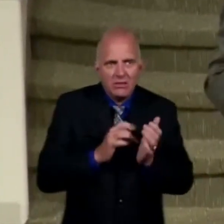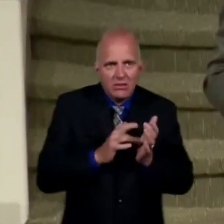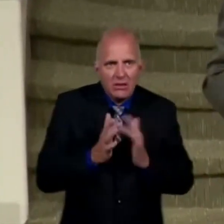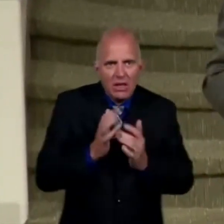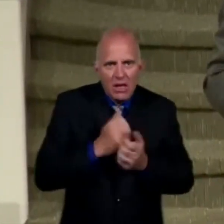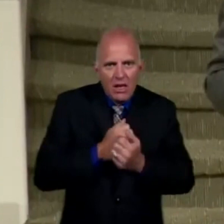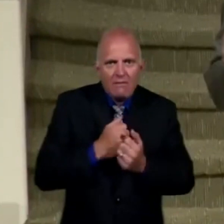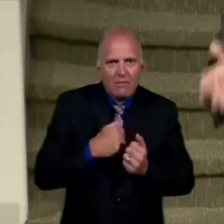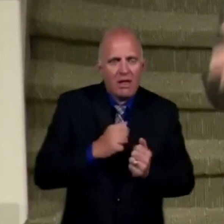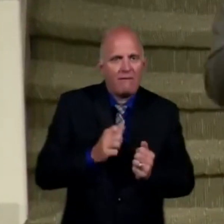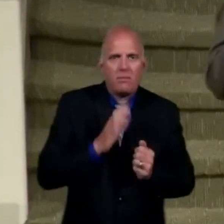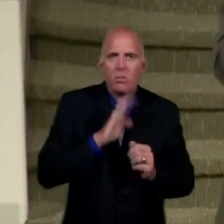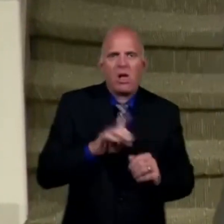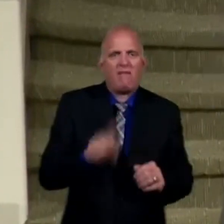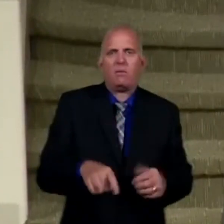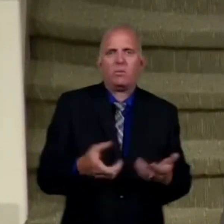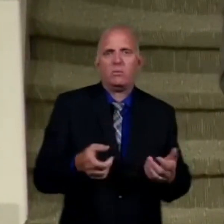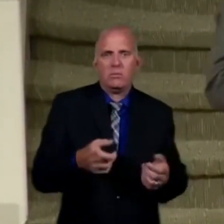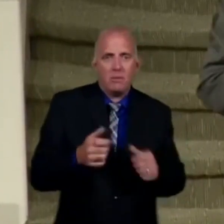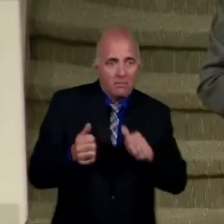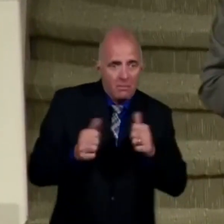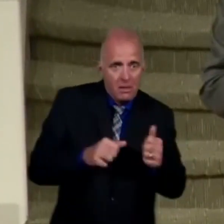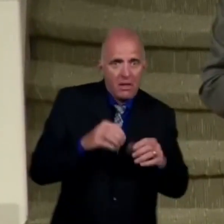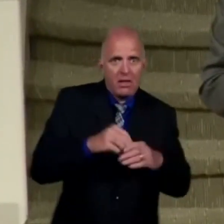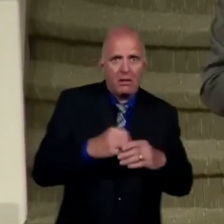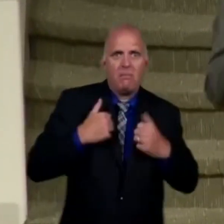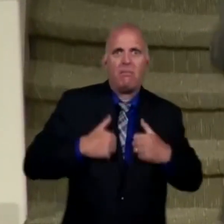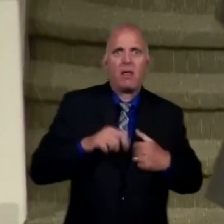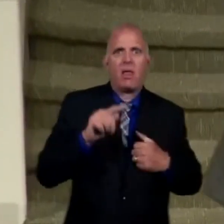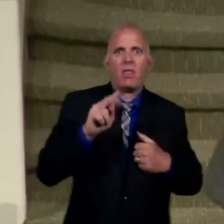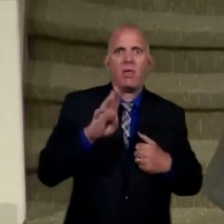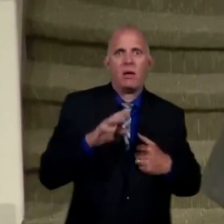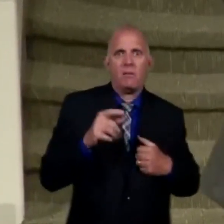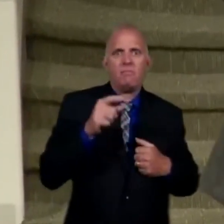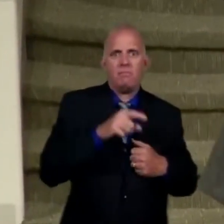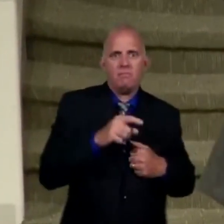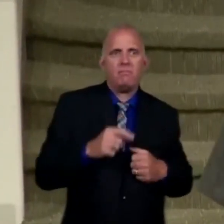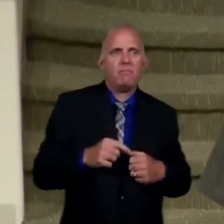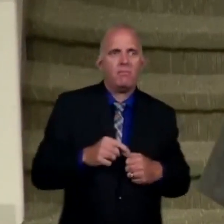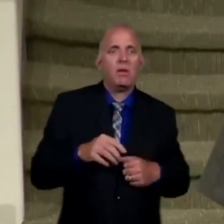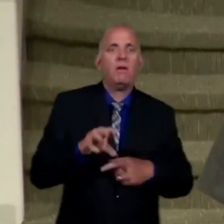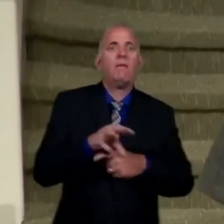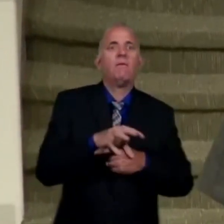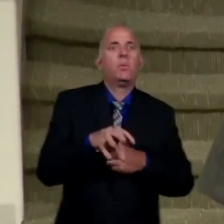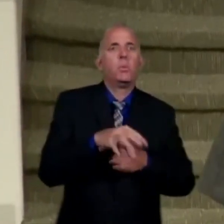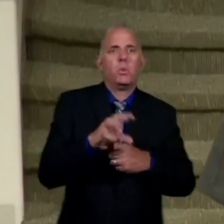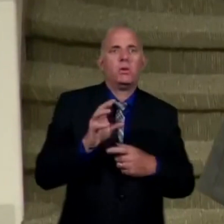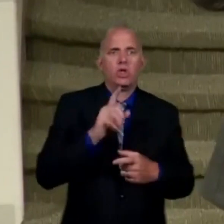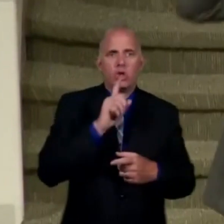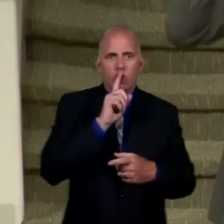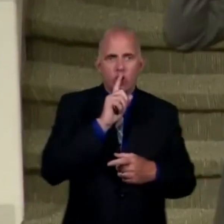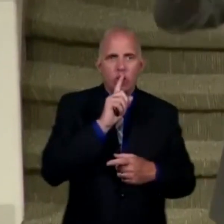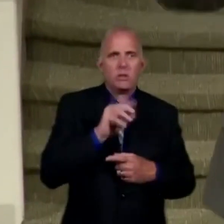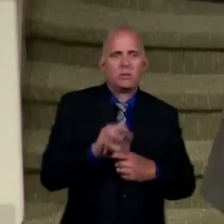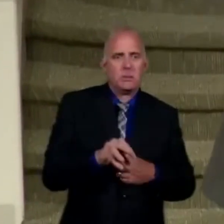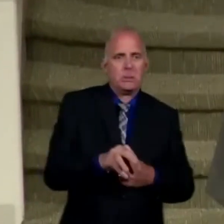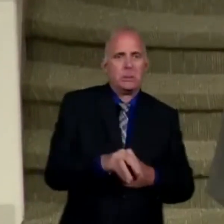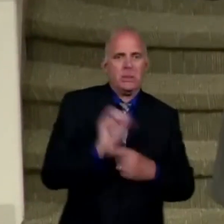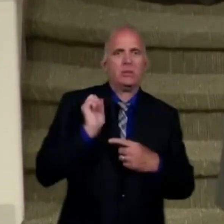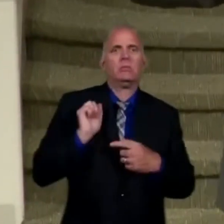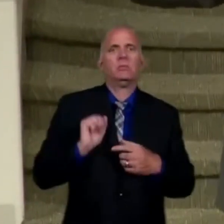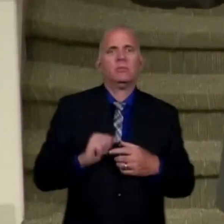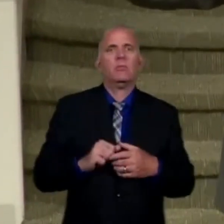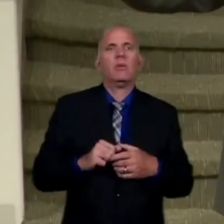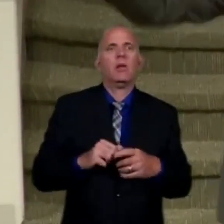quietly. They have to baptize people in the bathtub. Take a video camera and put it in the bathroom, watching people get baptized in the front room. They see it